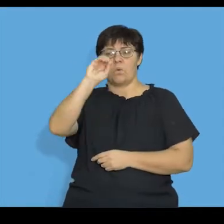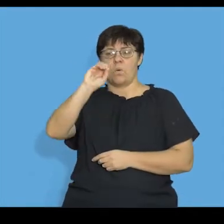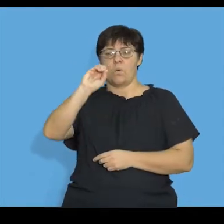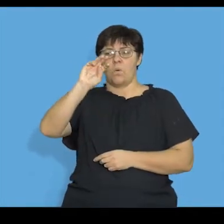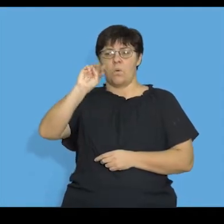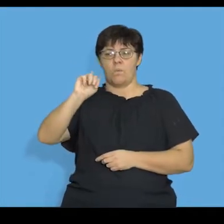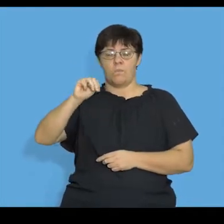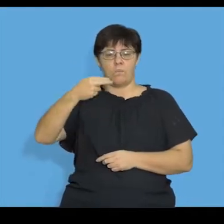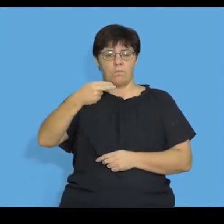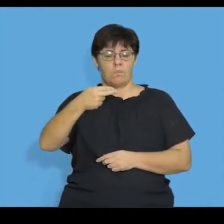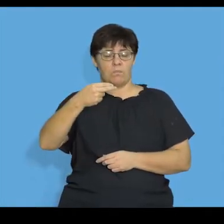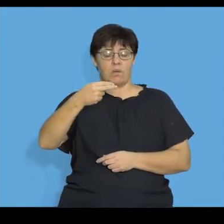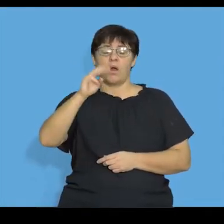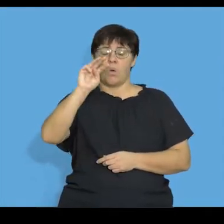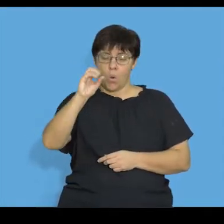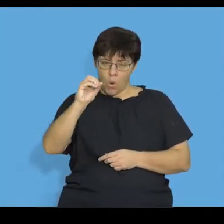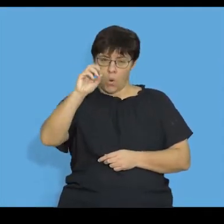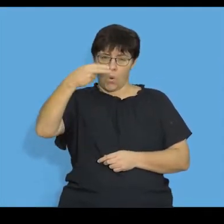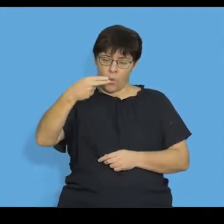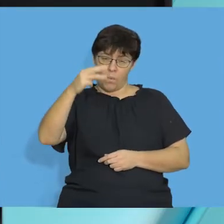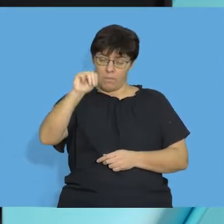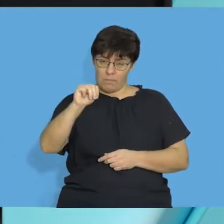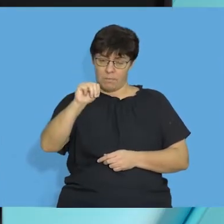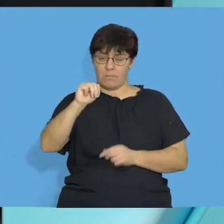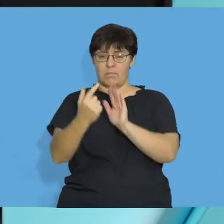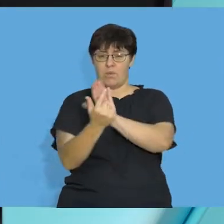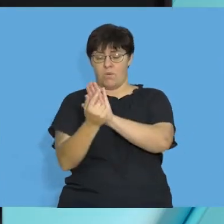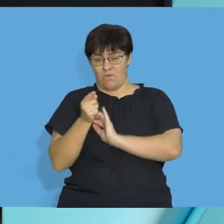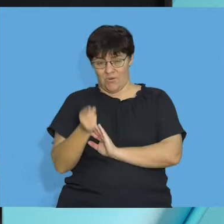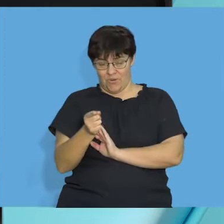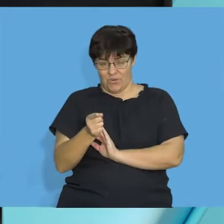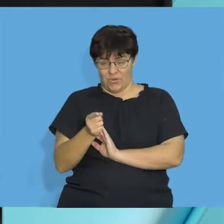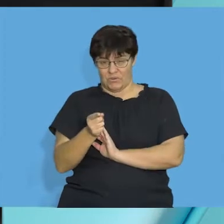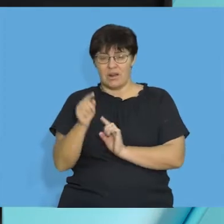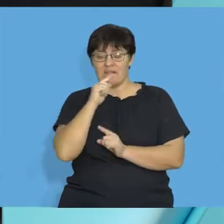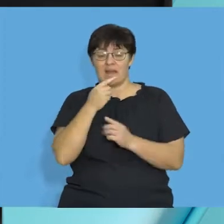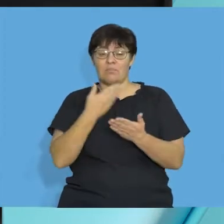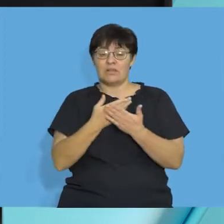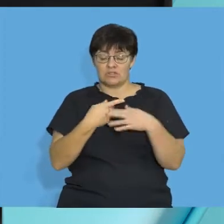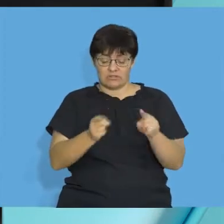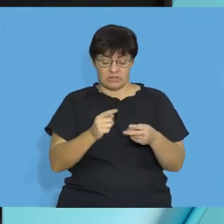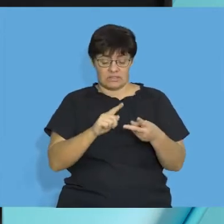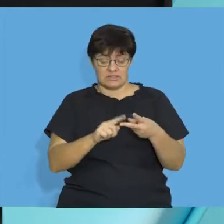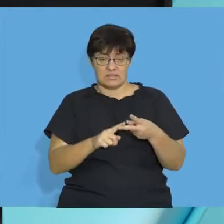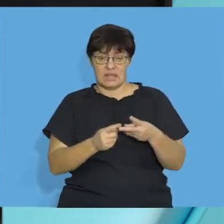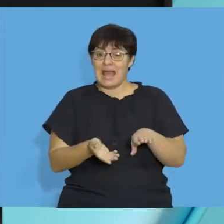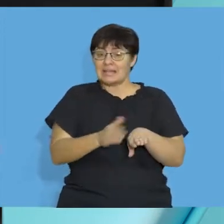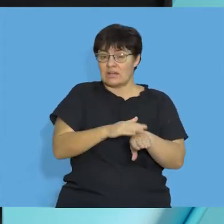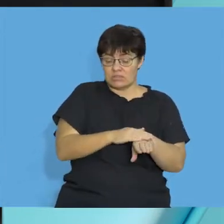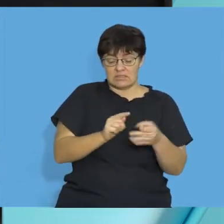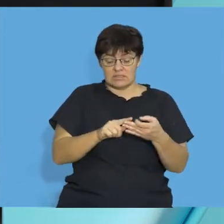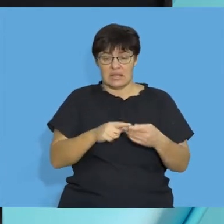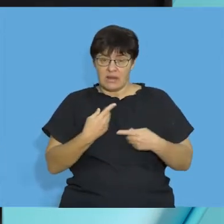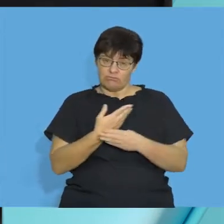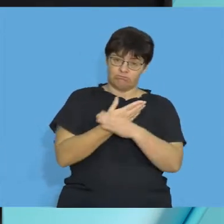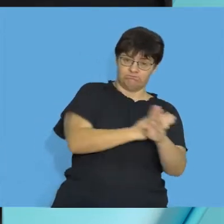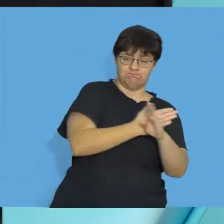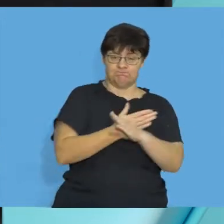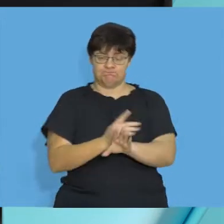remember, Ohm's Law is the way that we relate potential difference, current, and resistance to each other. And